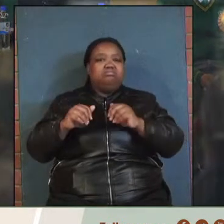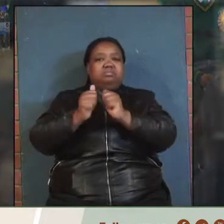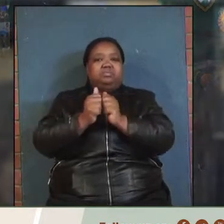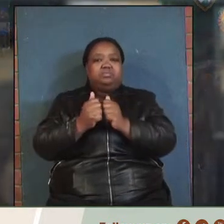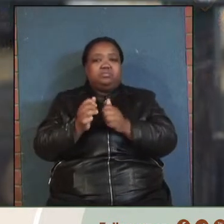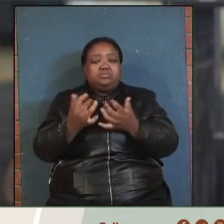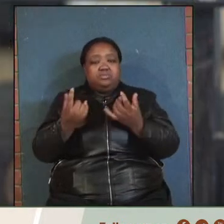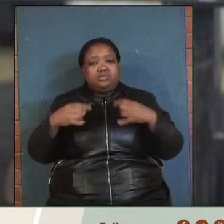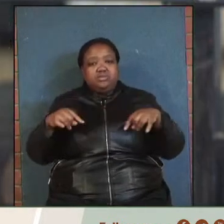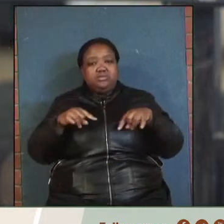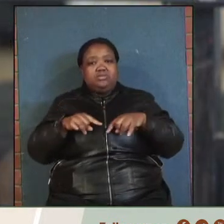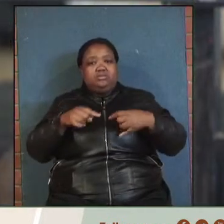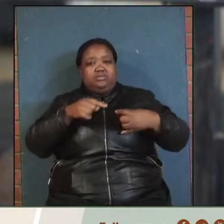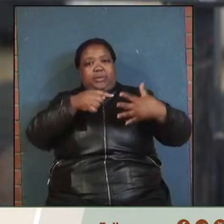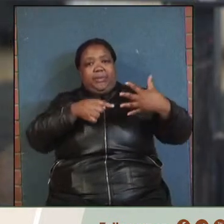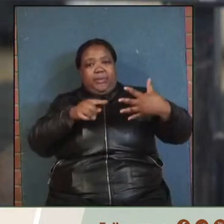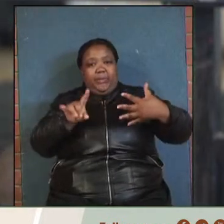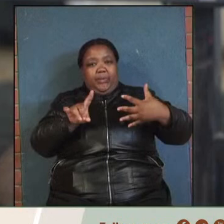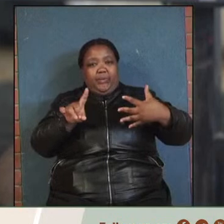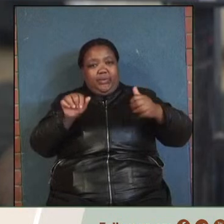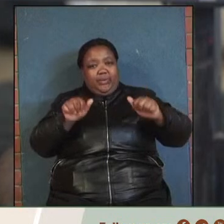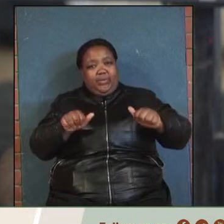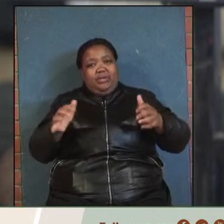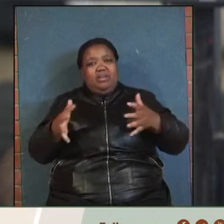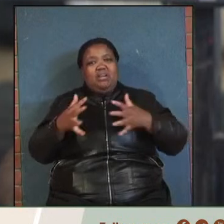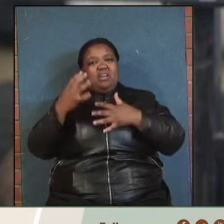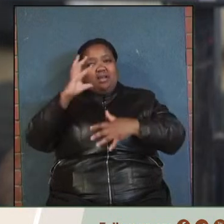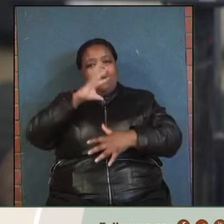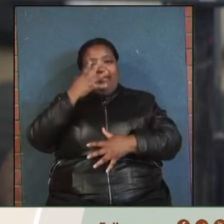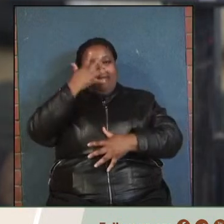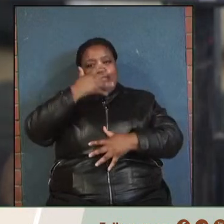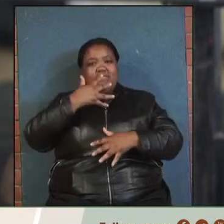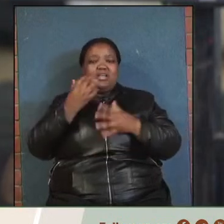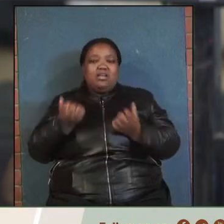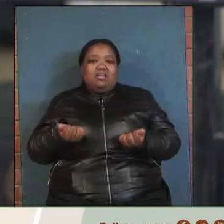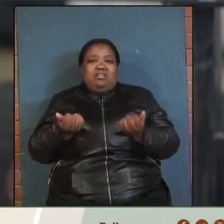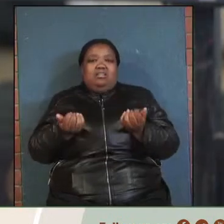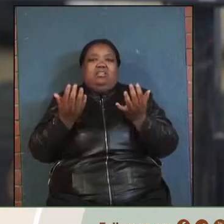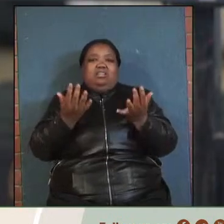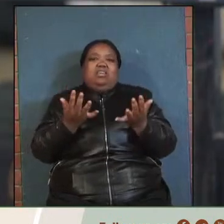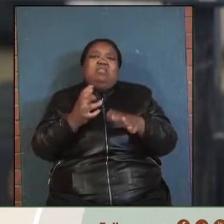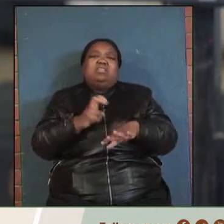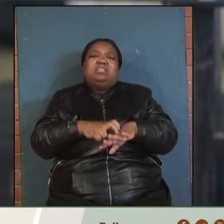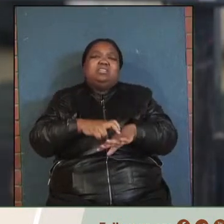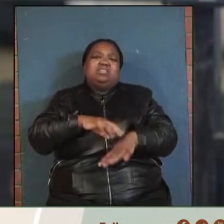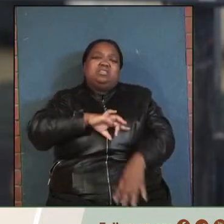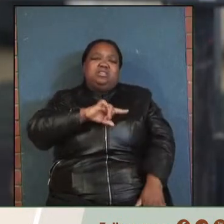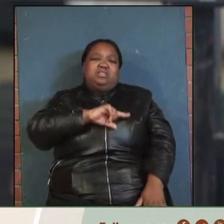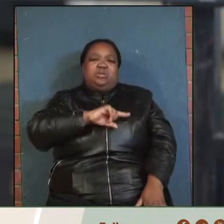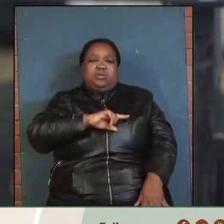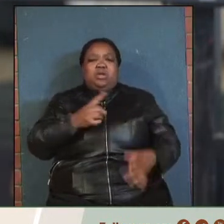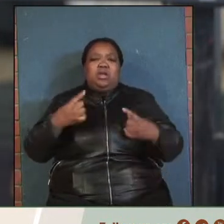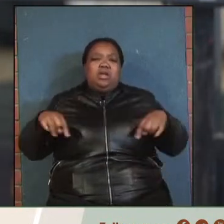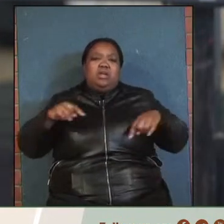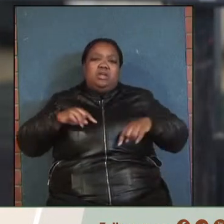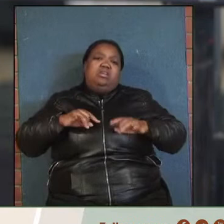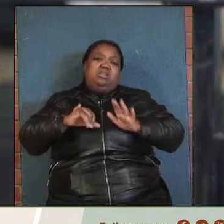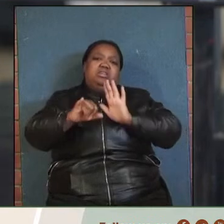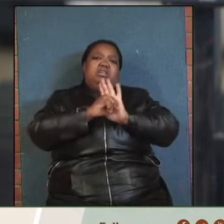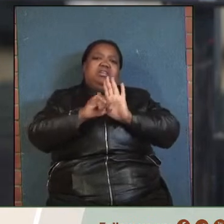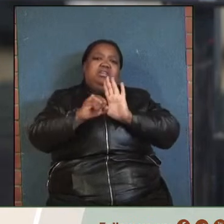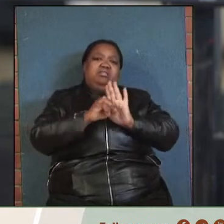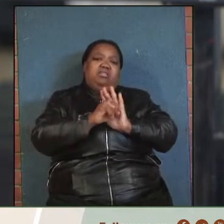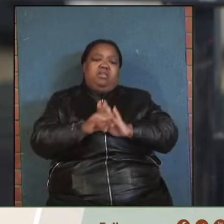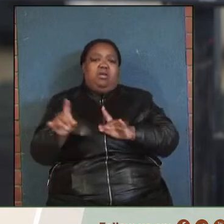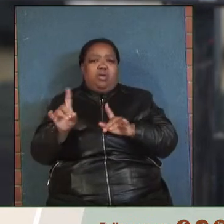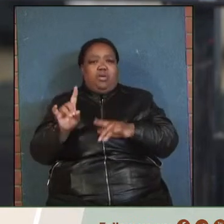the elements of aftercare services and why it is needed. What have we identified as a commission? We